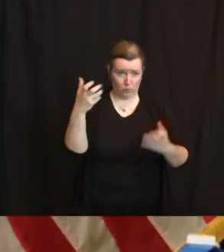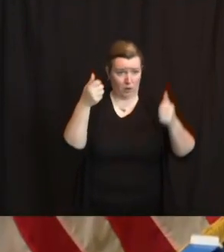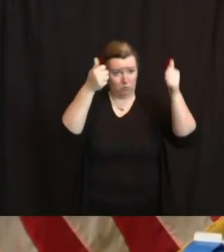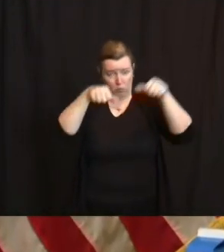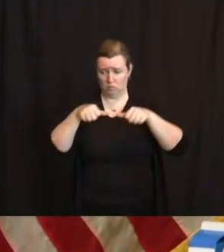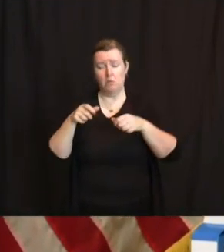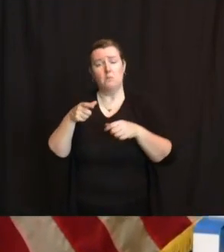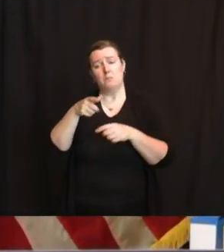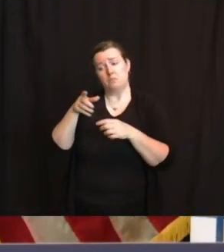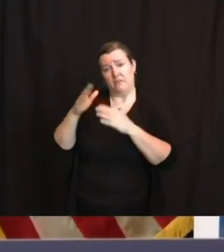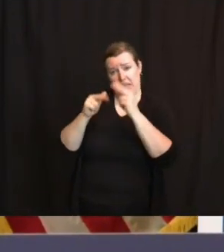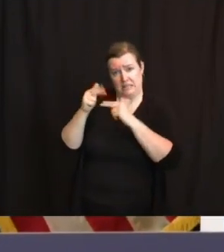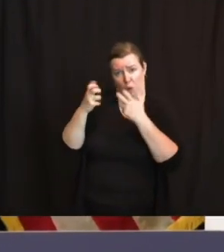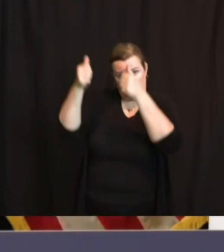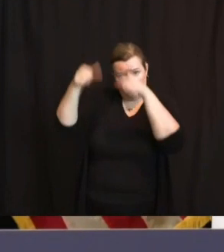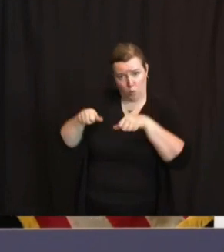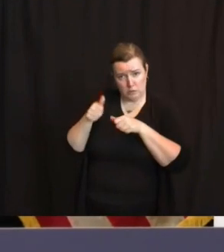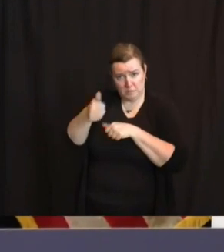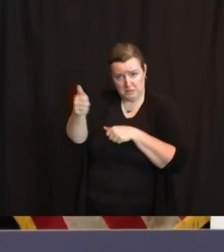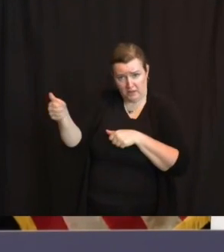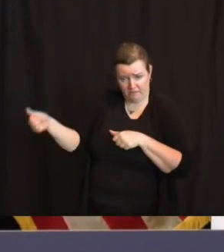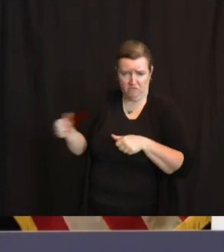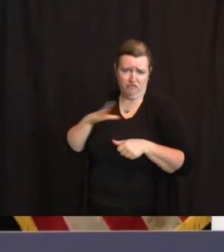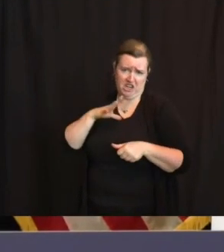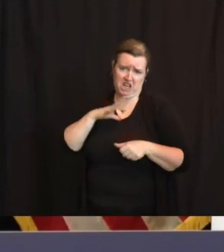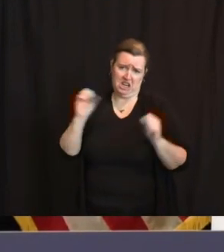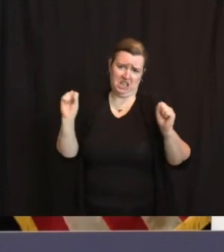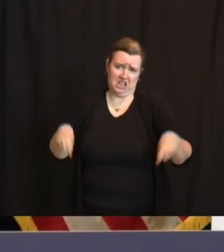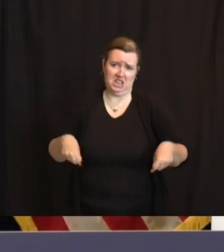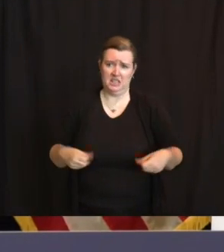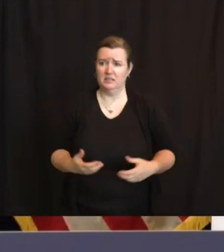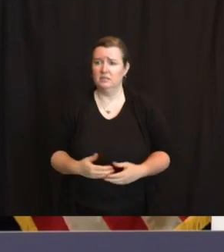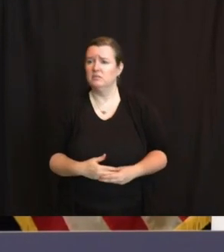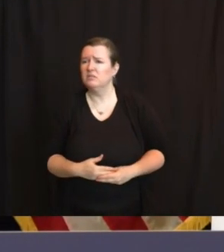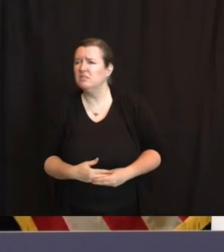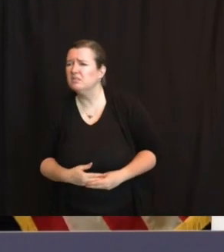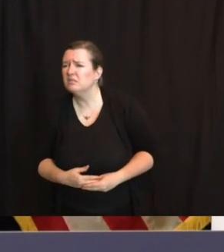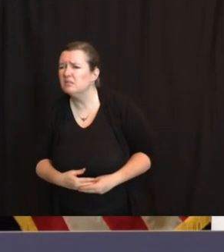cohorting of the pharmacy question? Hold on a second.